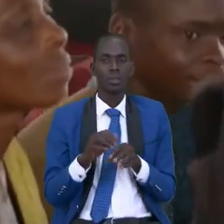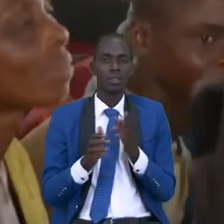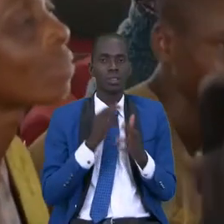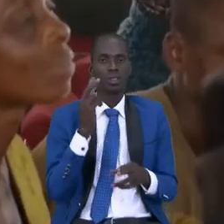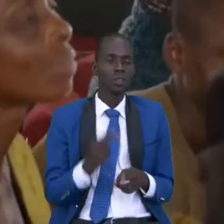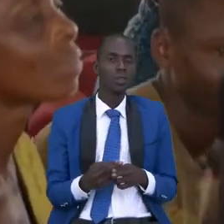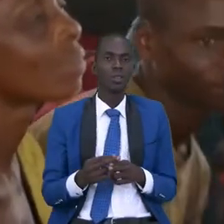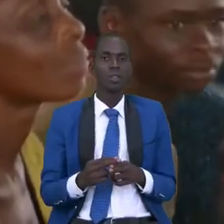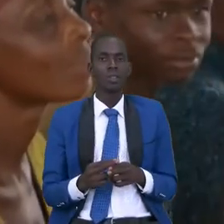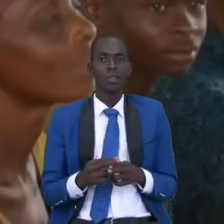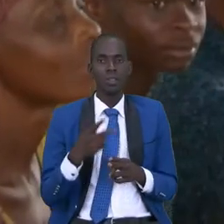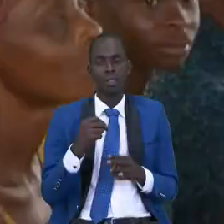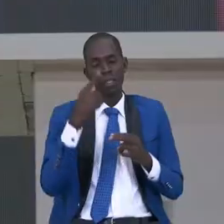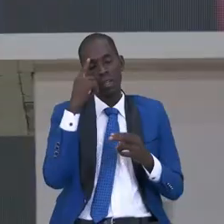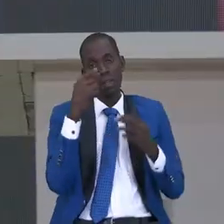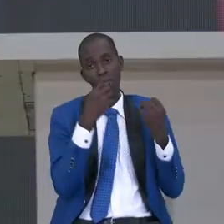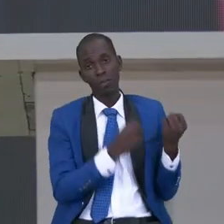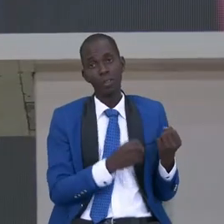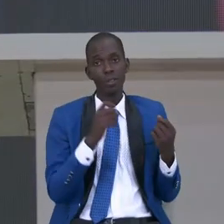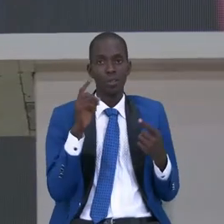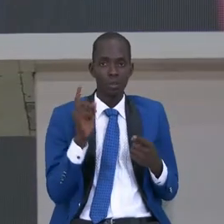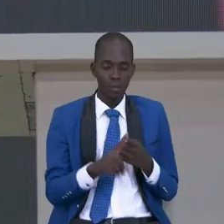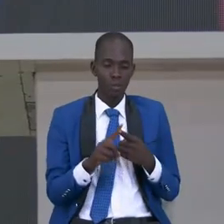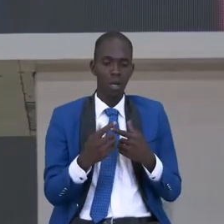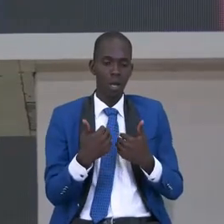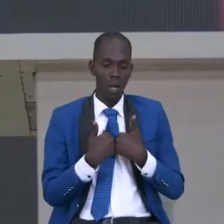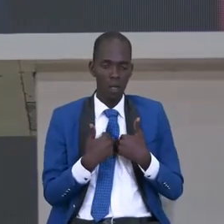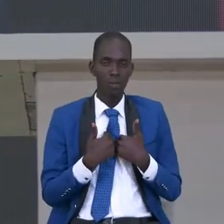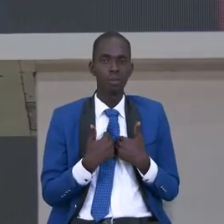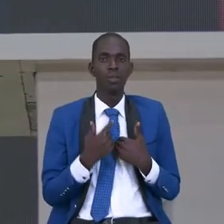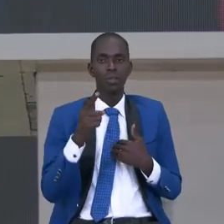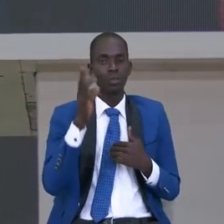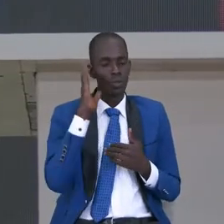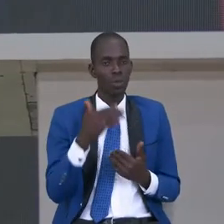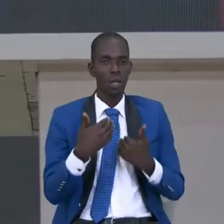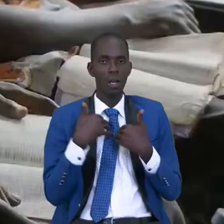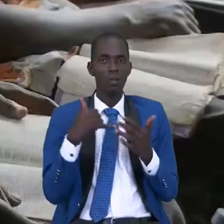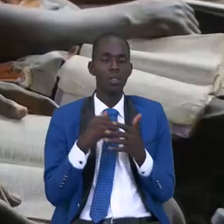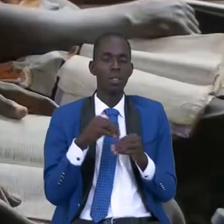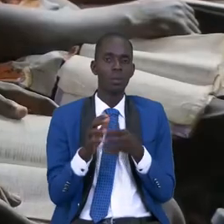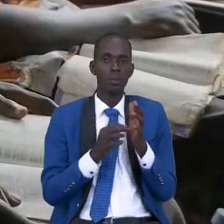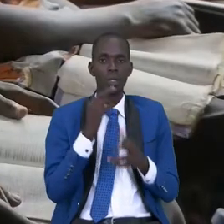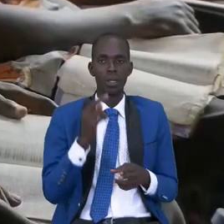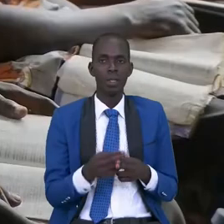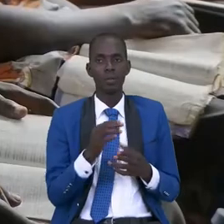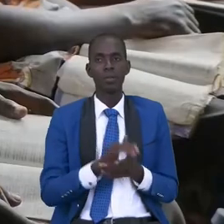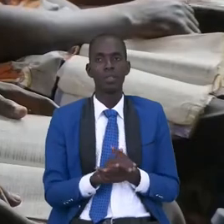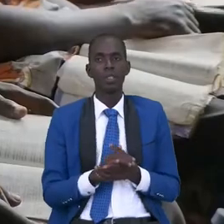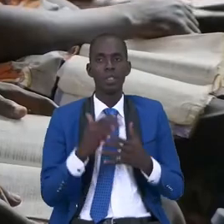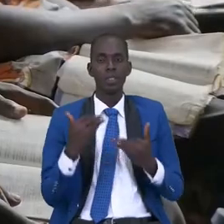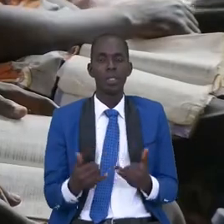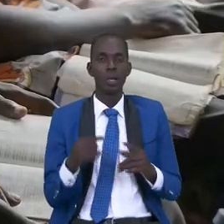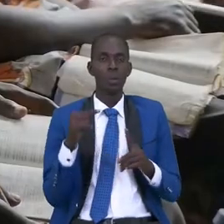The faith to have, the faith to possess, you'll have in Jesus' name. Amen. I come to